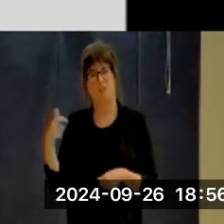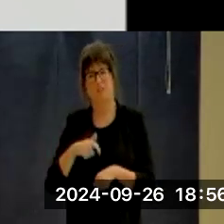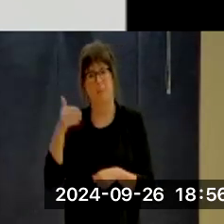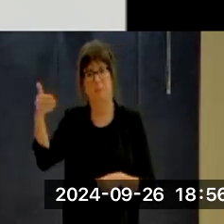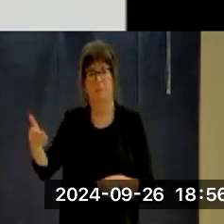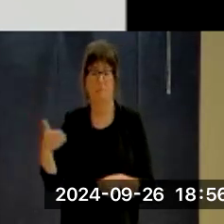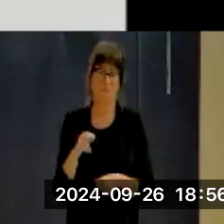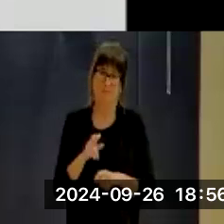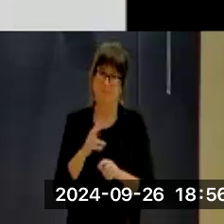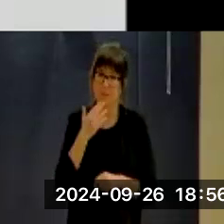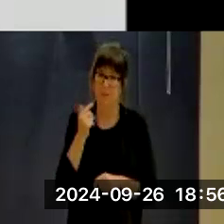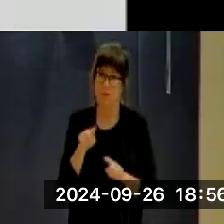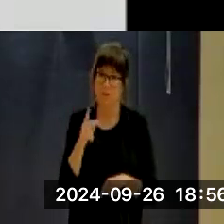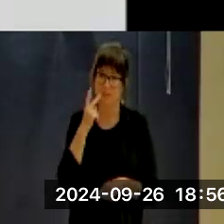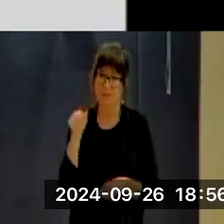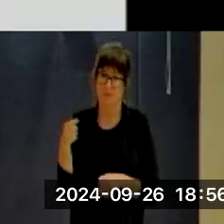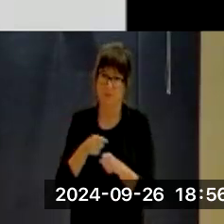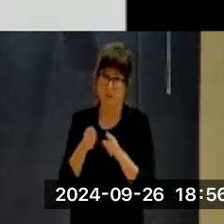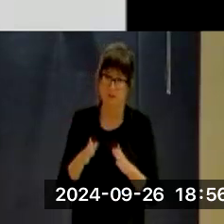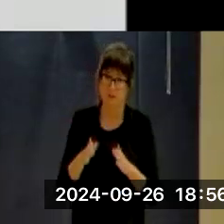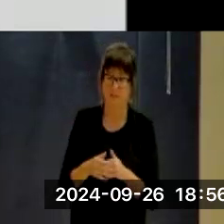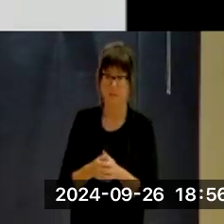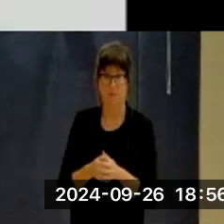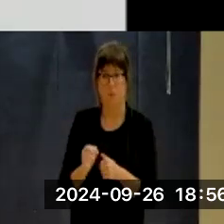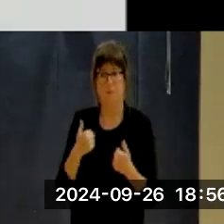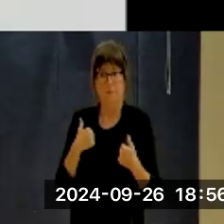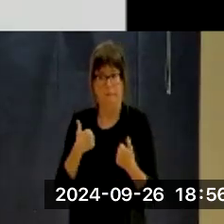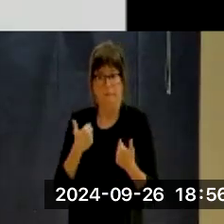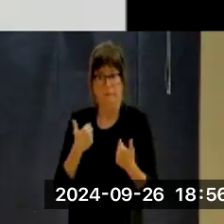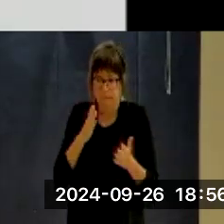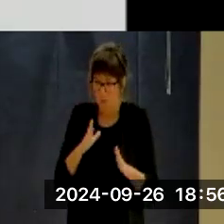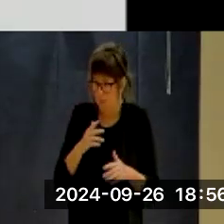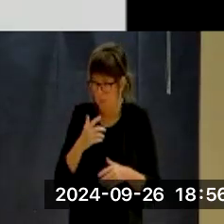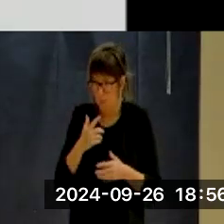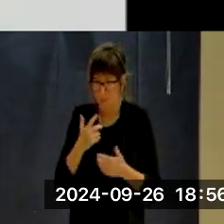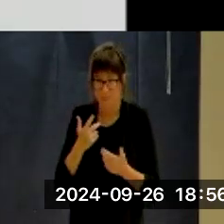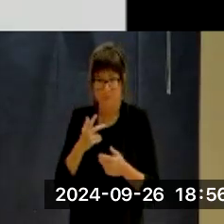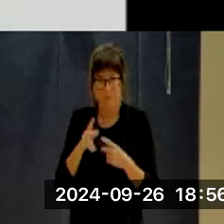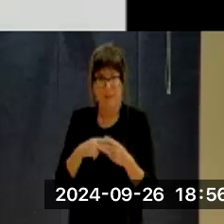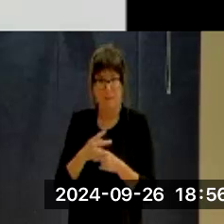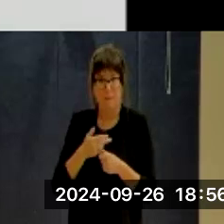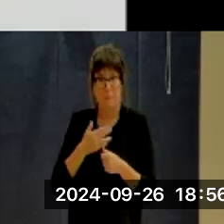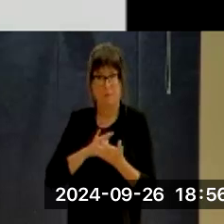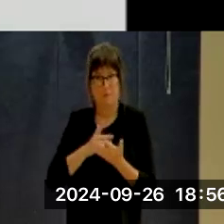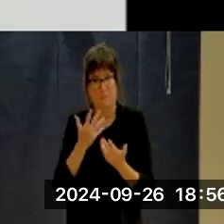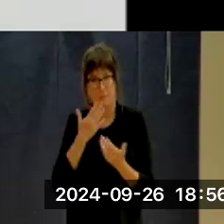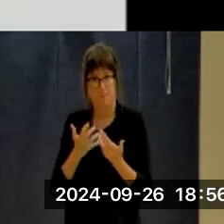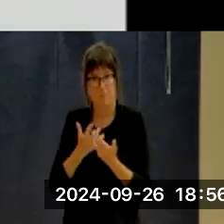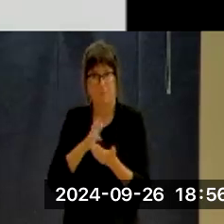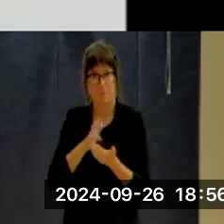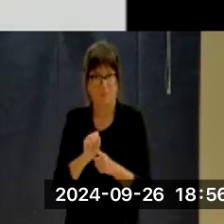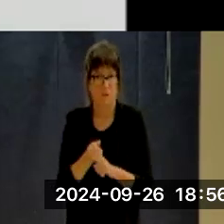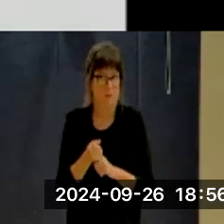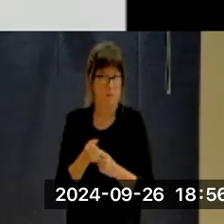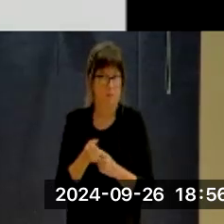need to see a different kind of specialist, or we really haven't thought about what type of medications are appropriate for your situation. And this is that sort